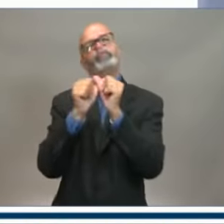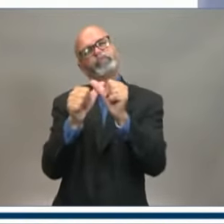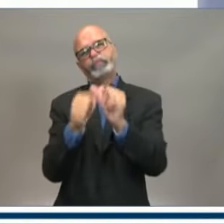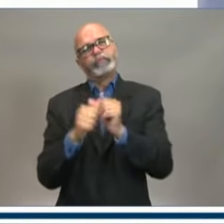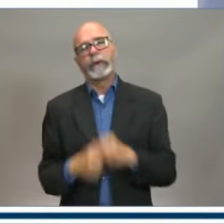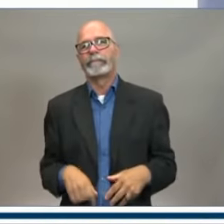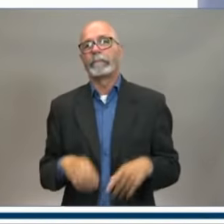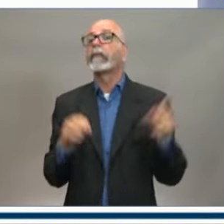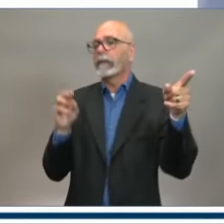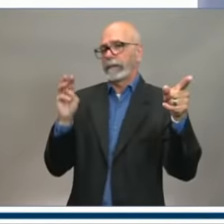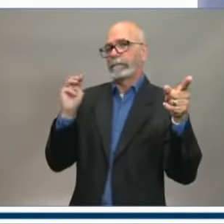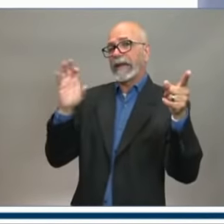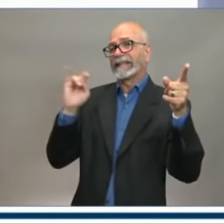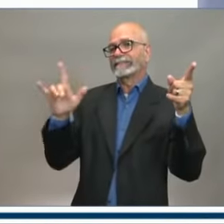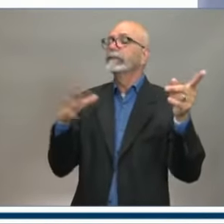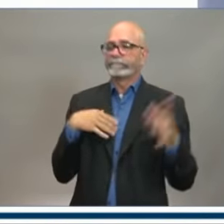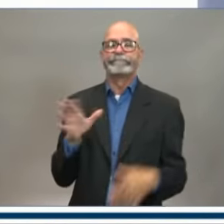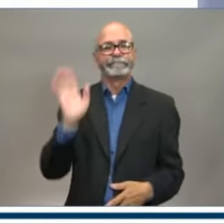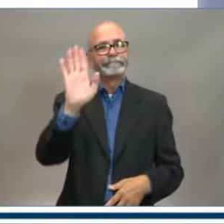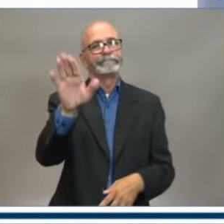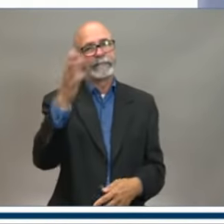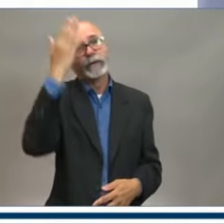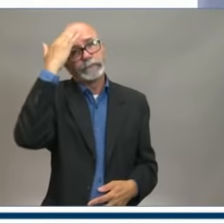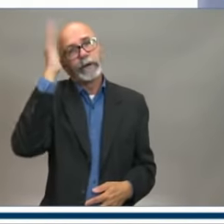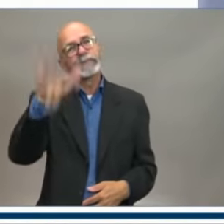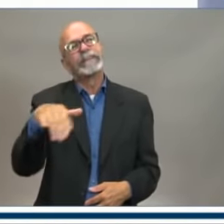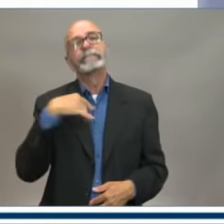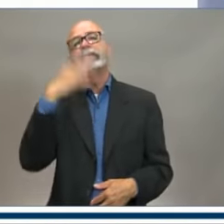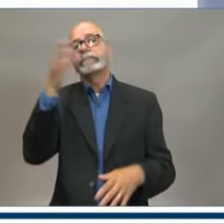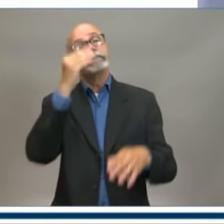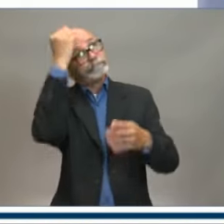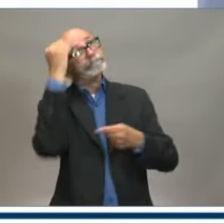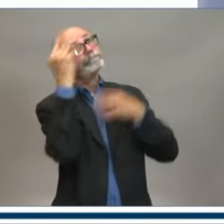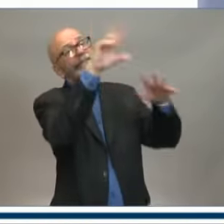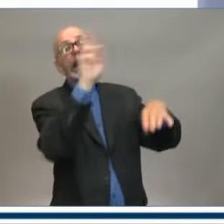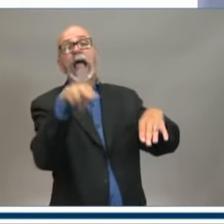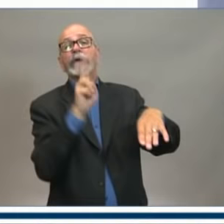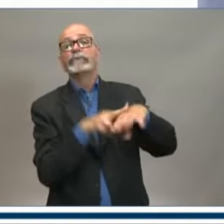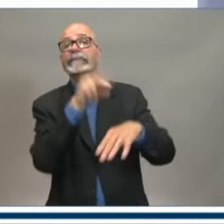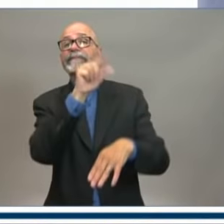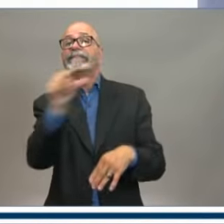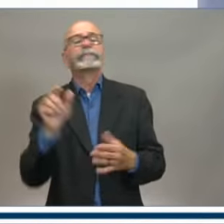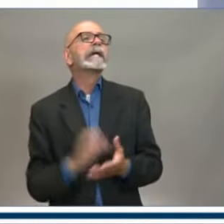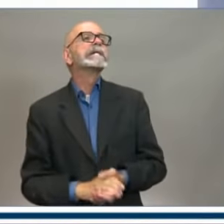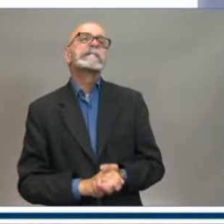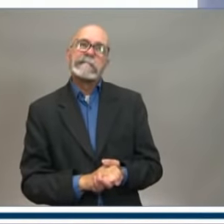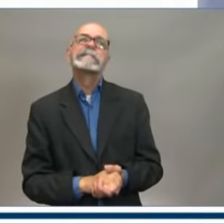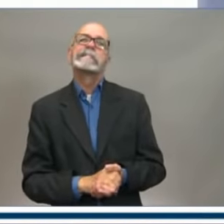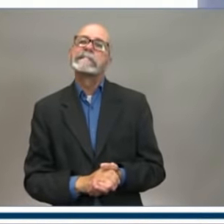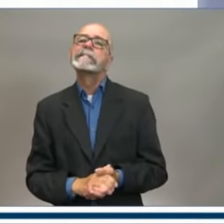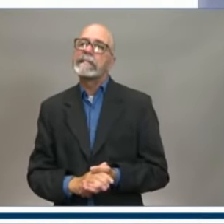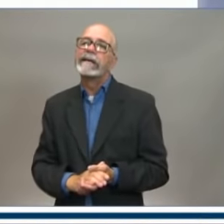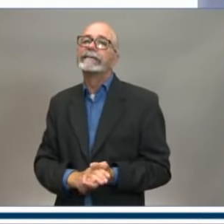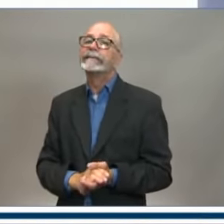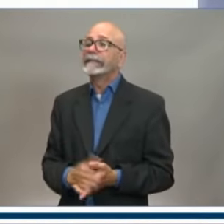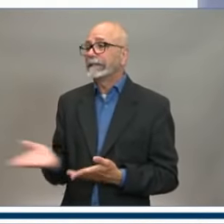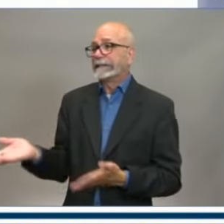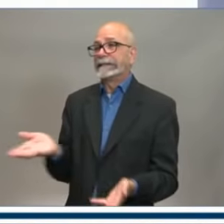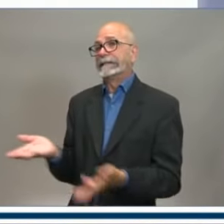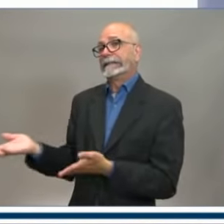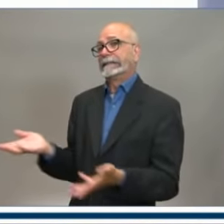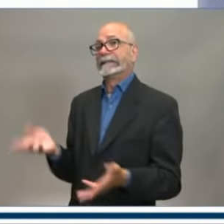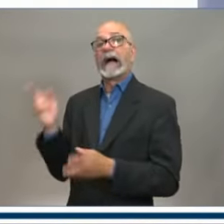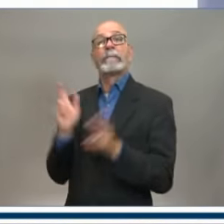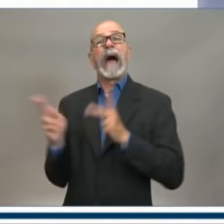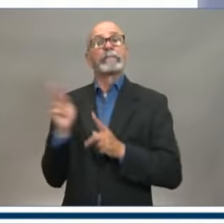that to the national government. It has certainly been challenging that when people are receiving more income to stay